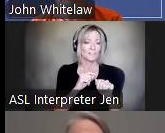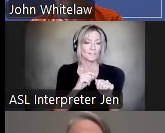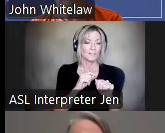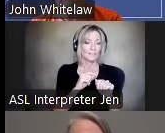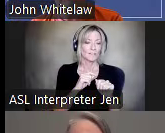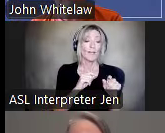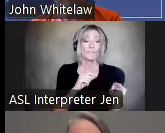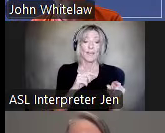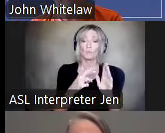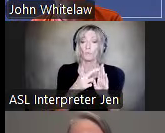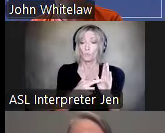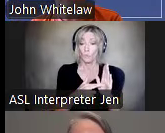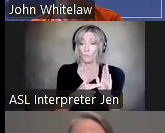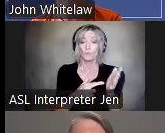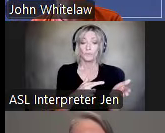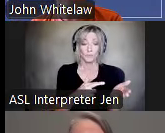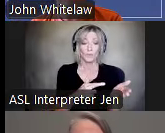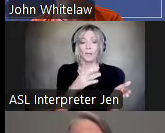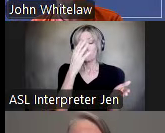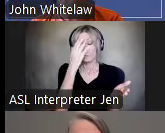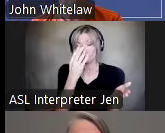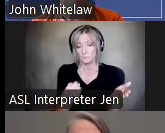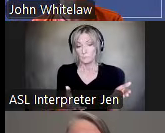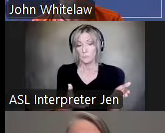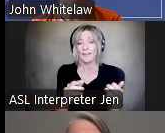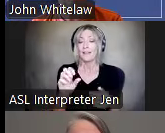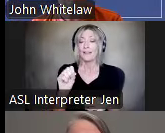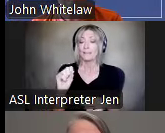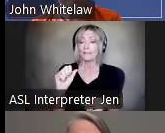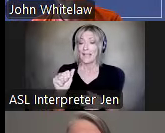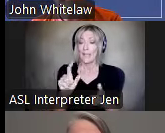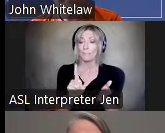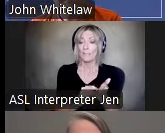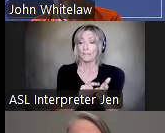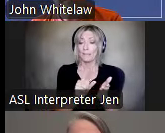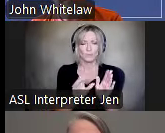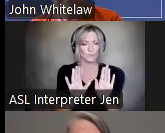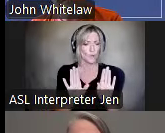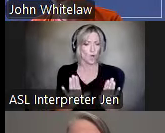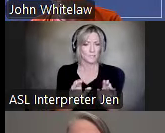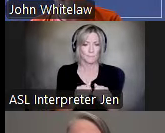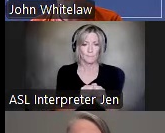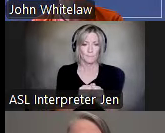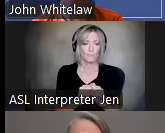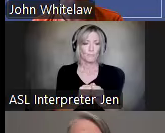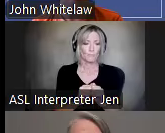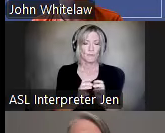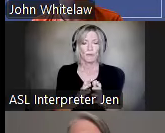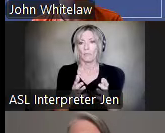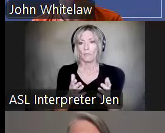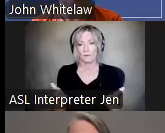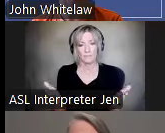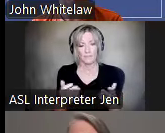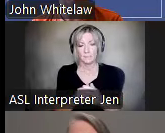This is where the rules are. I will tell you, the SSA publications are great. And there's lots of things.